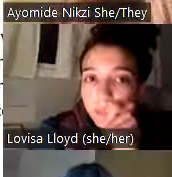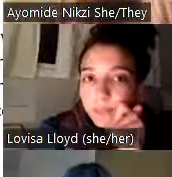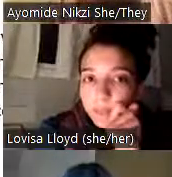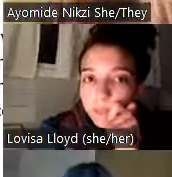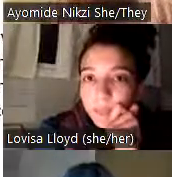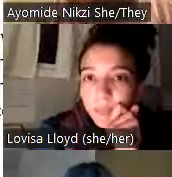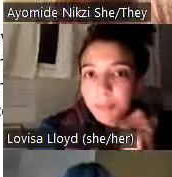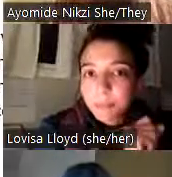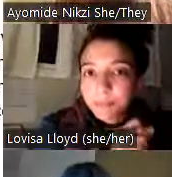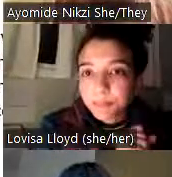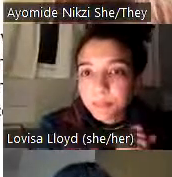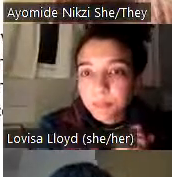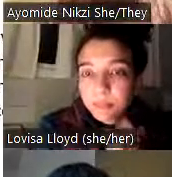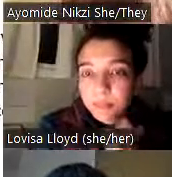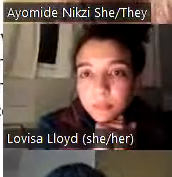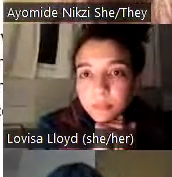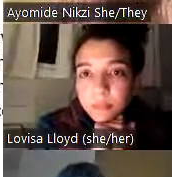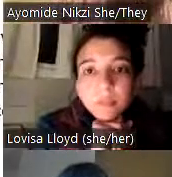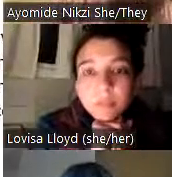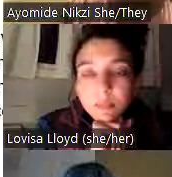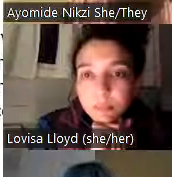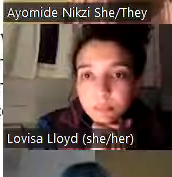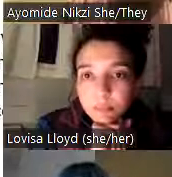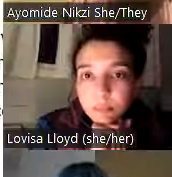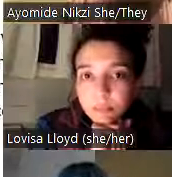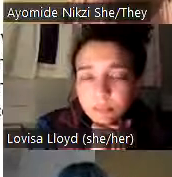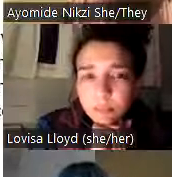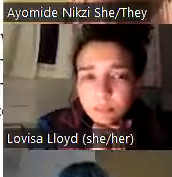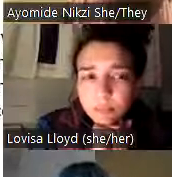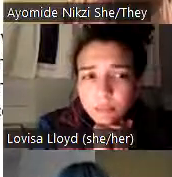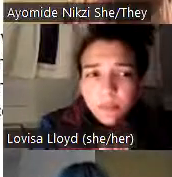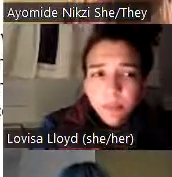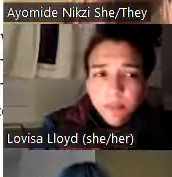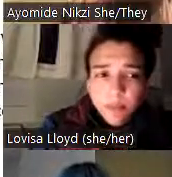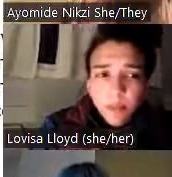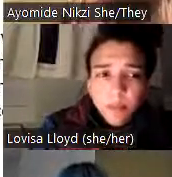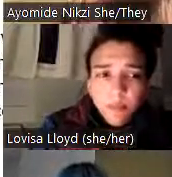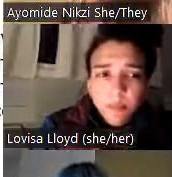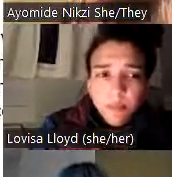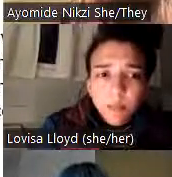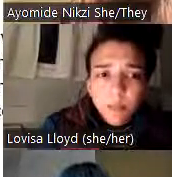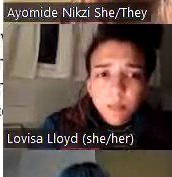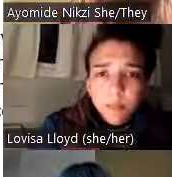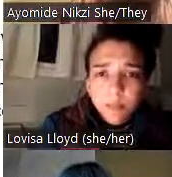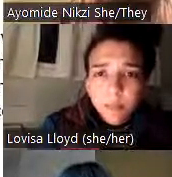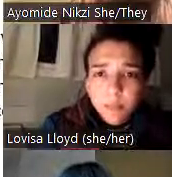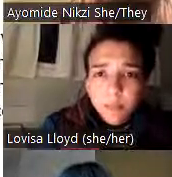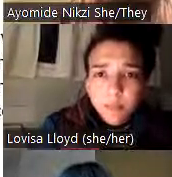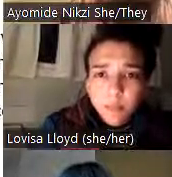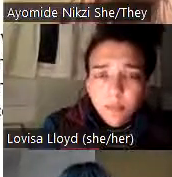Yeah, I'd like to recommend for the sake of time and having time for public comment that